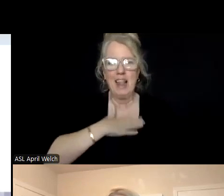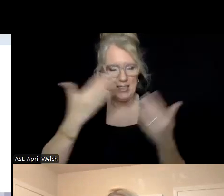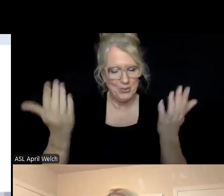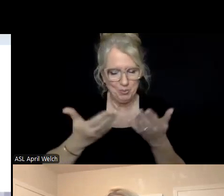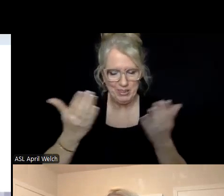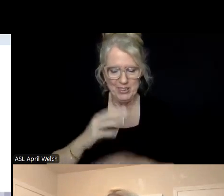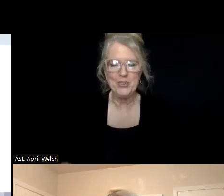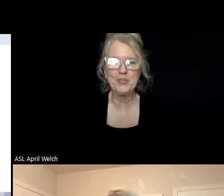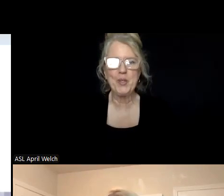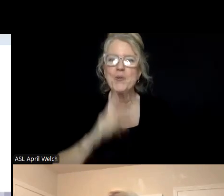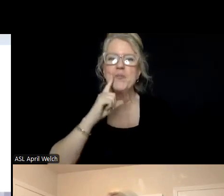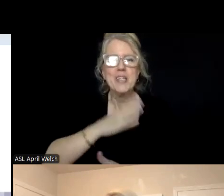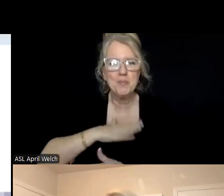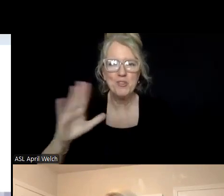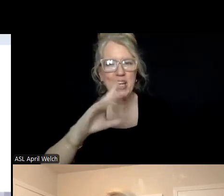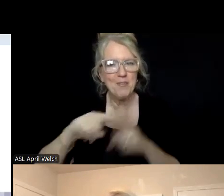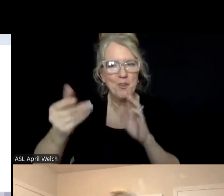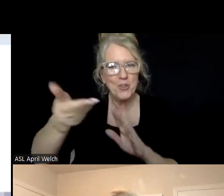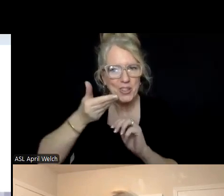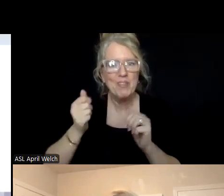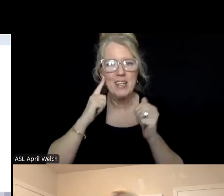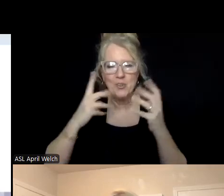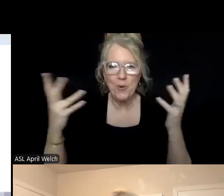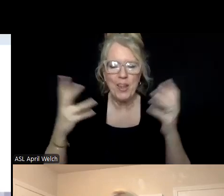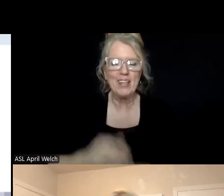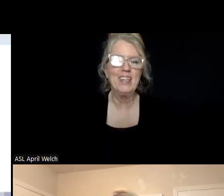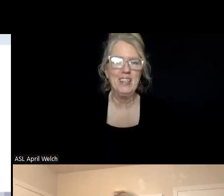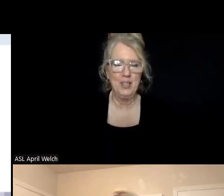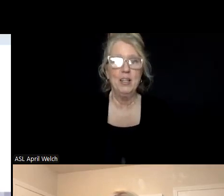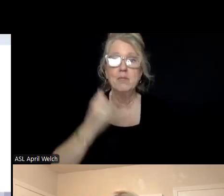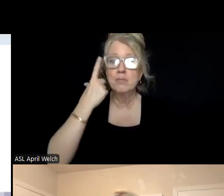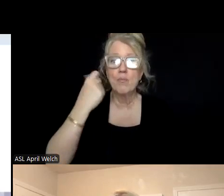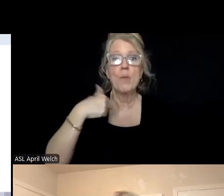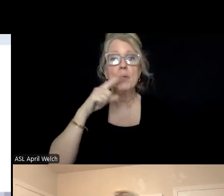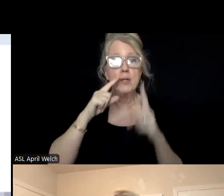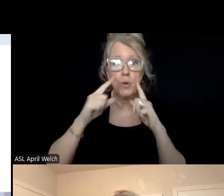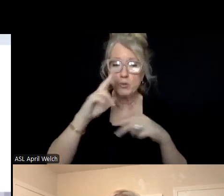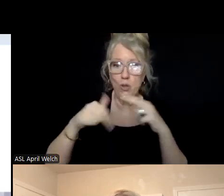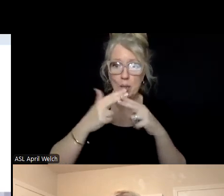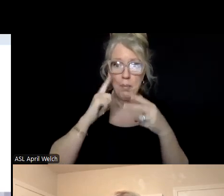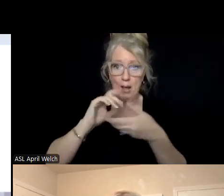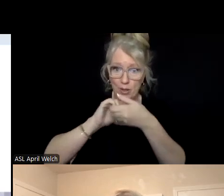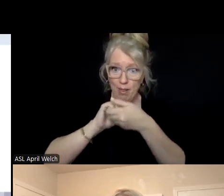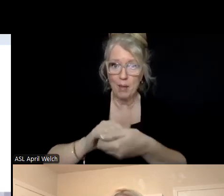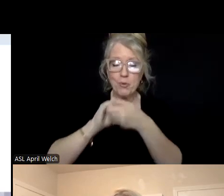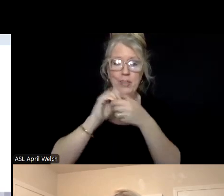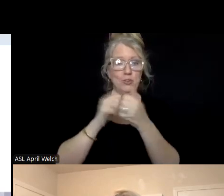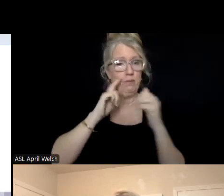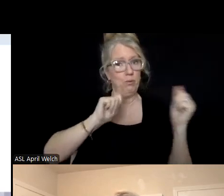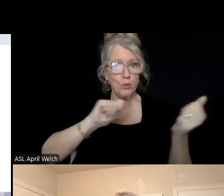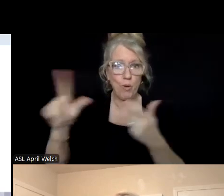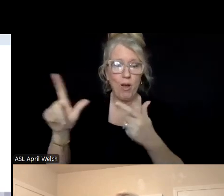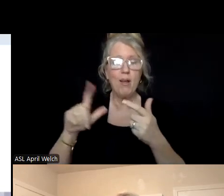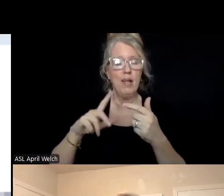here. I appreciate the invitation a whole lot because we want to talk about collaboration for all of you